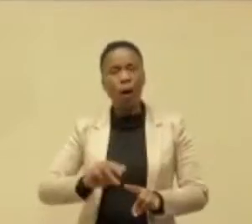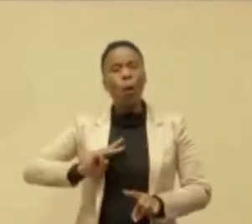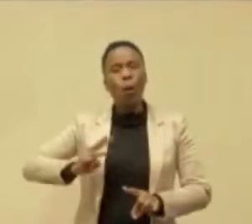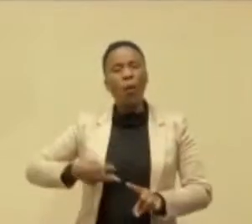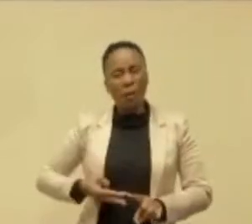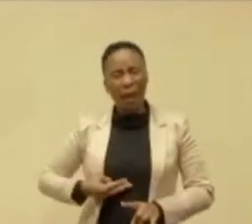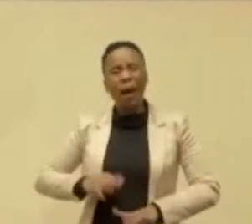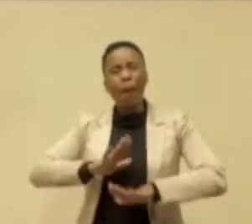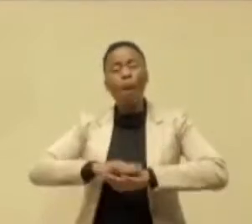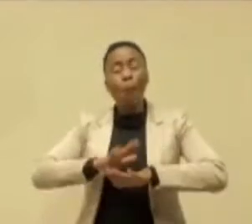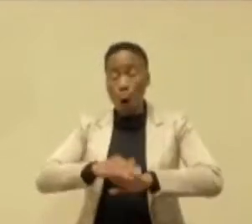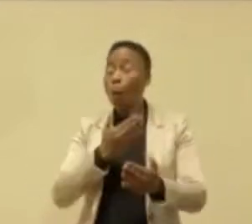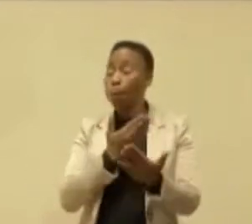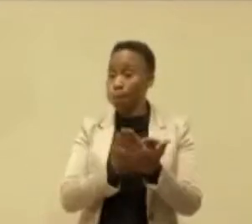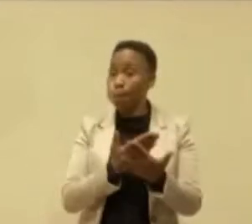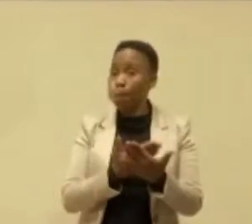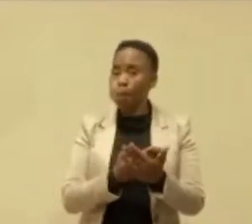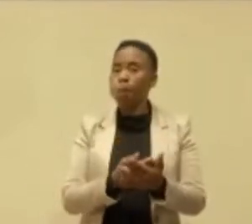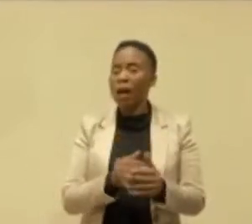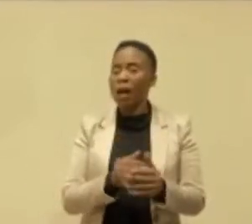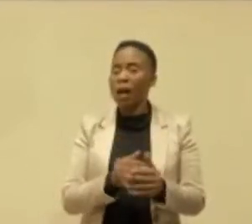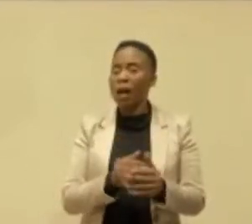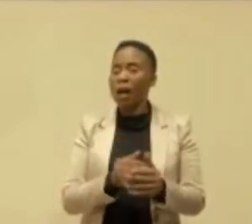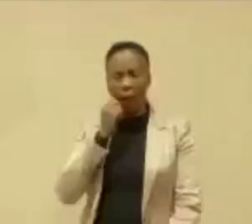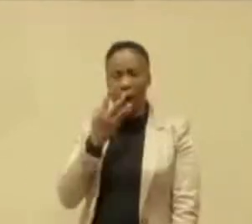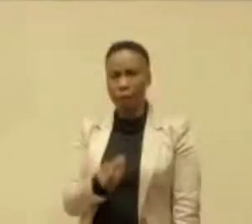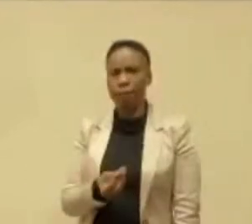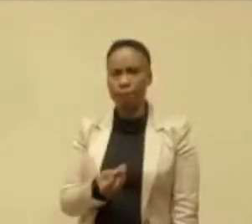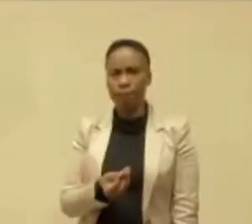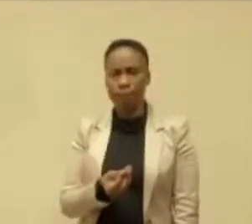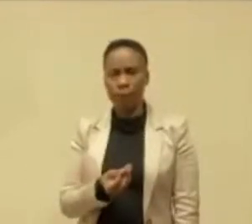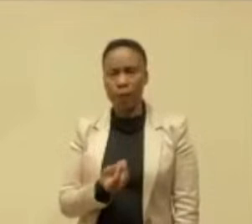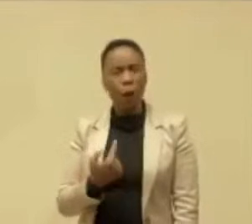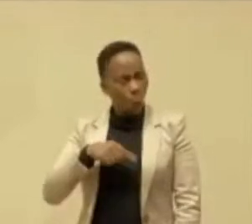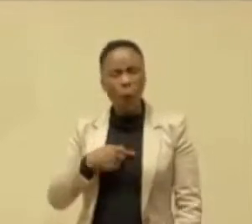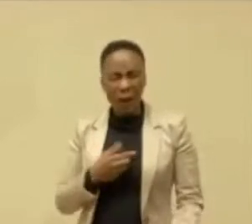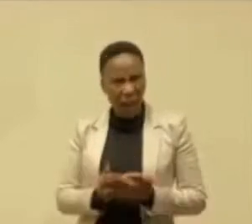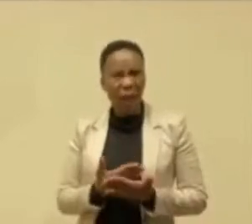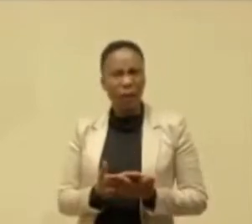more capacity than women than men grenade